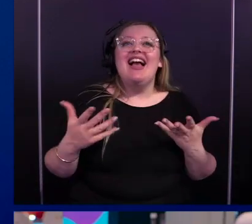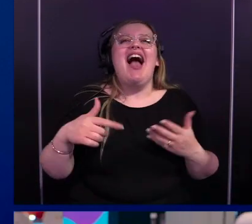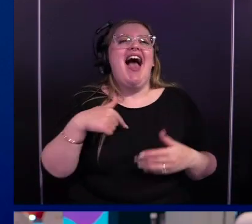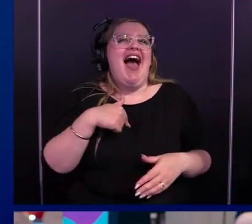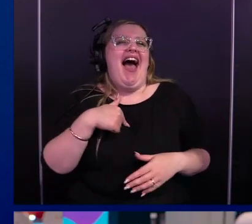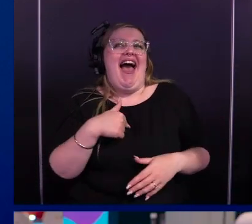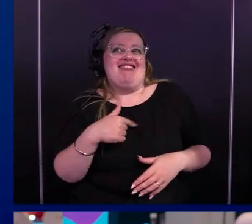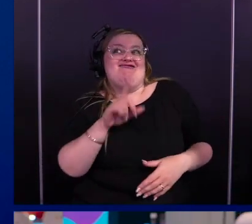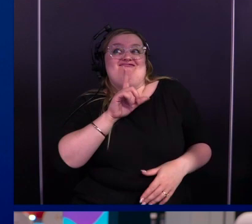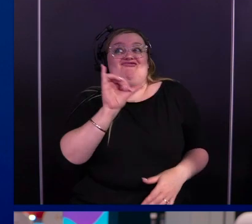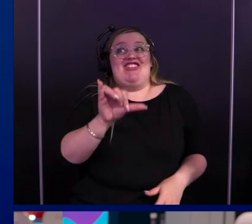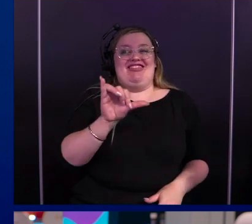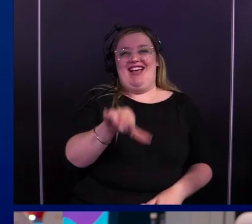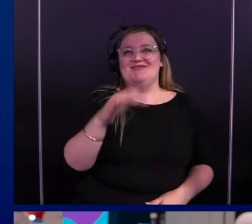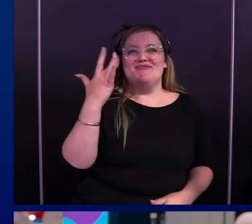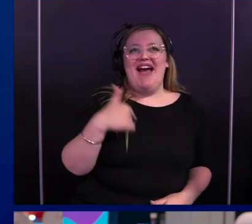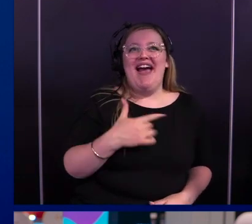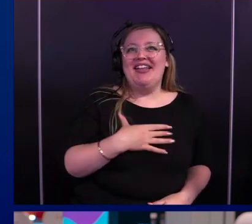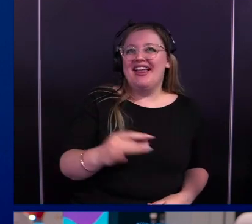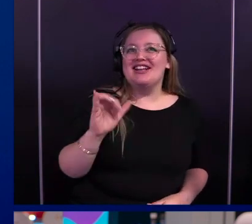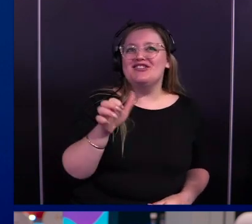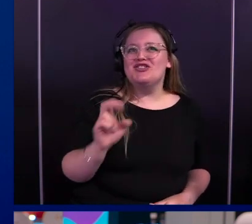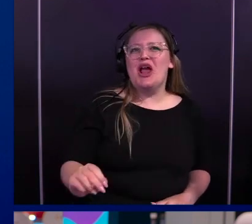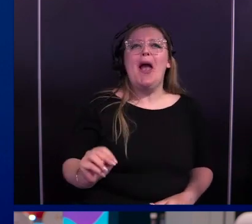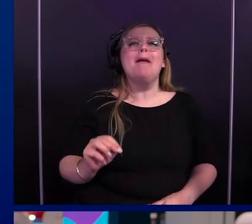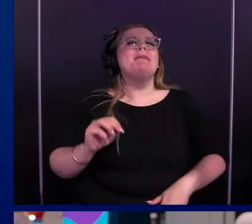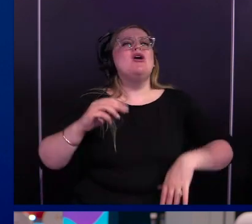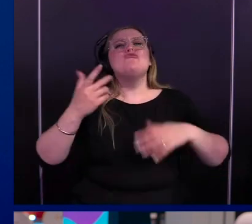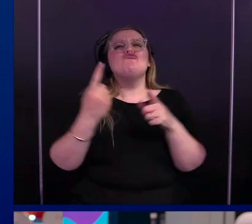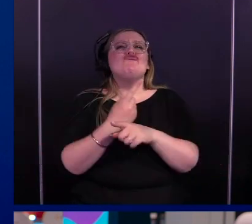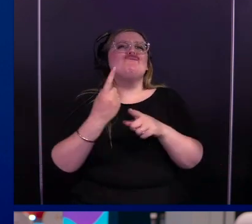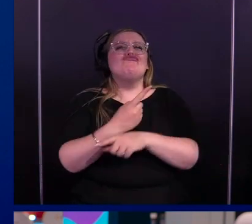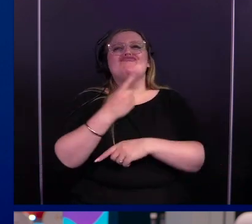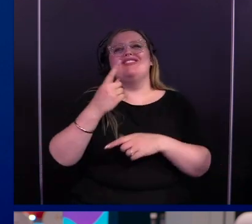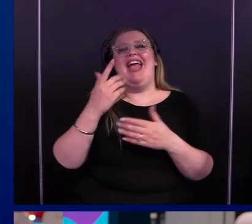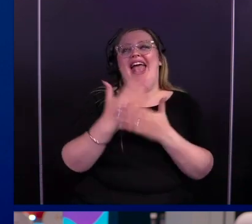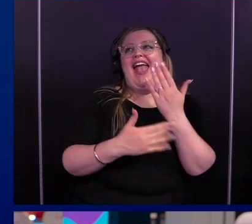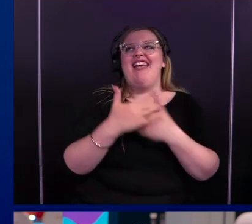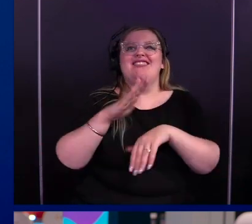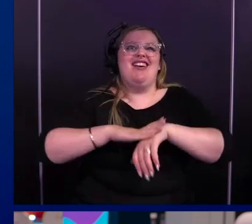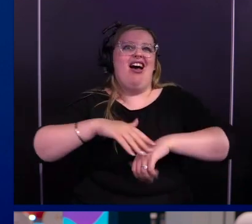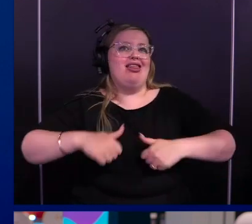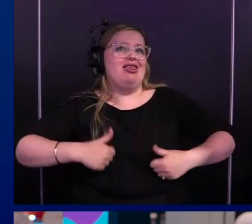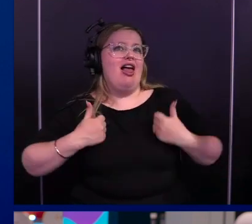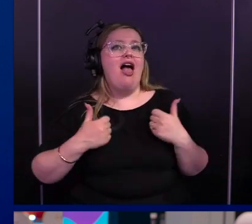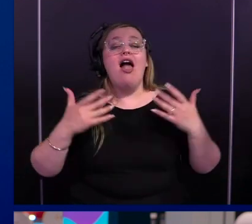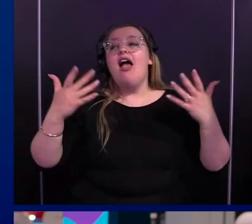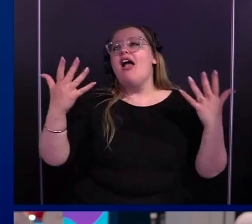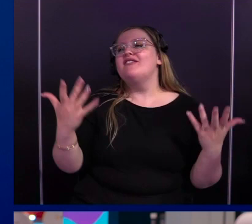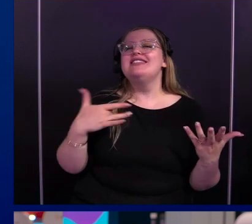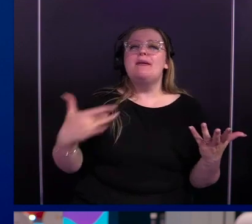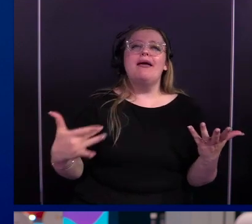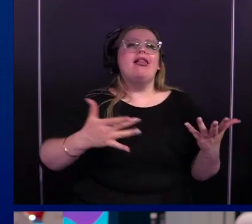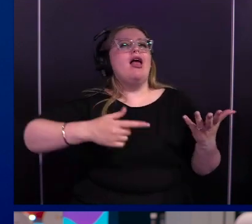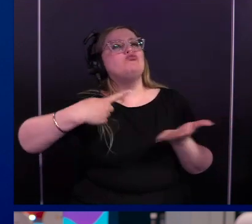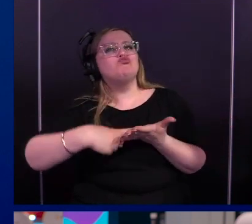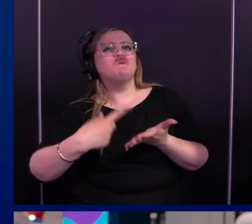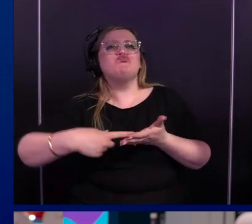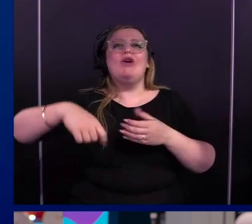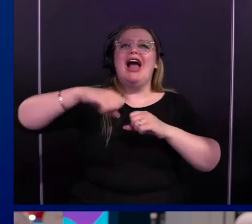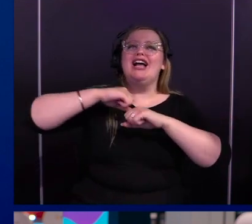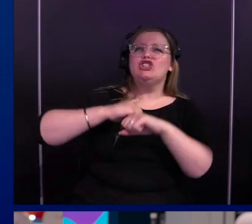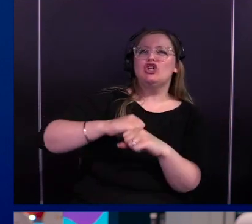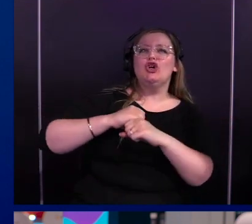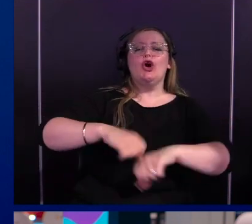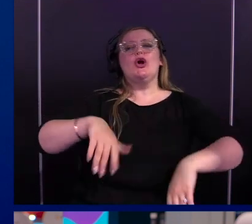like about Jam is that when I go do, you know, the normal hands-on lab that you do anywhere, you know, kind of do like, well, today we're going to talk about security, and you're going to